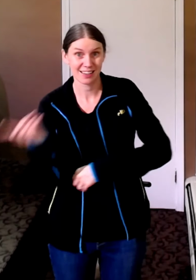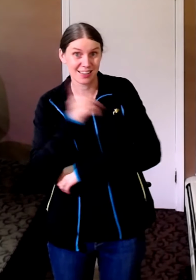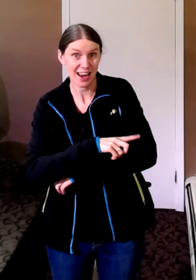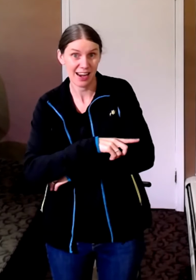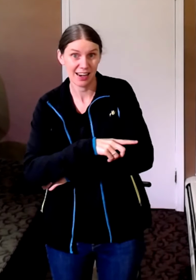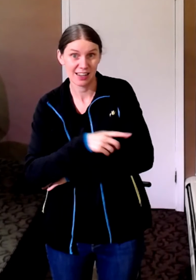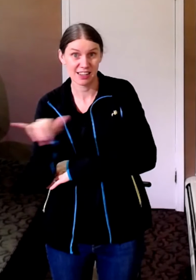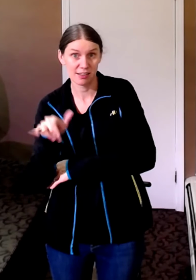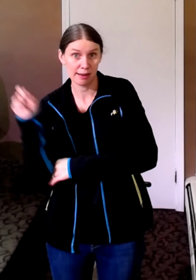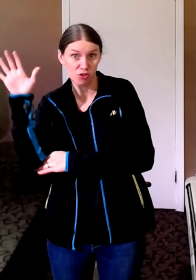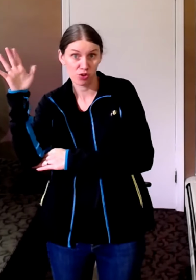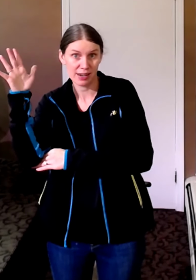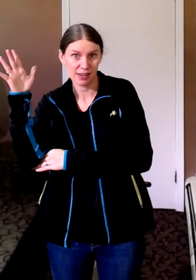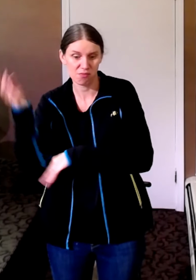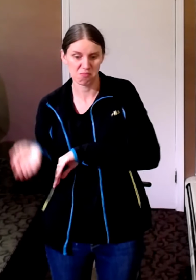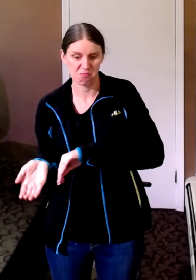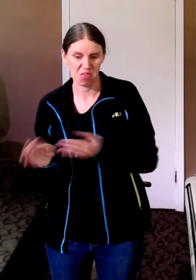it's dead.